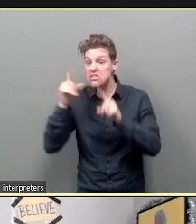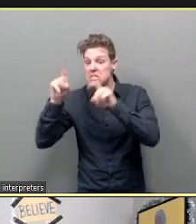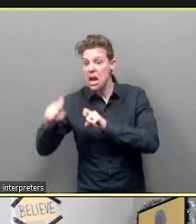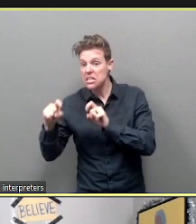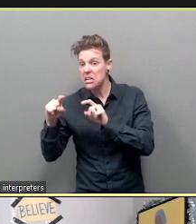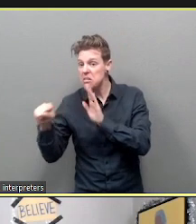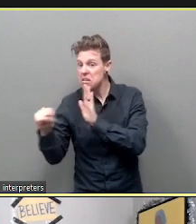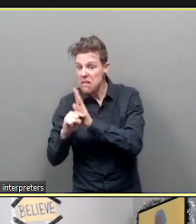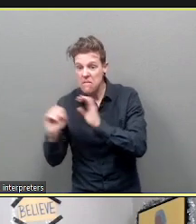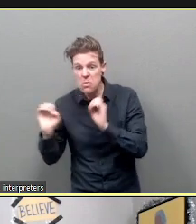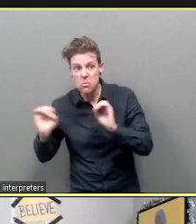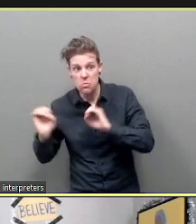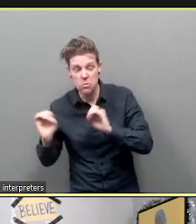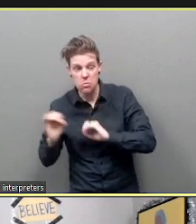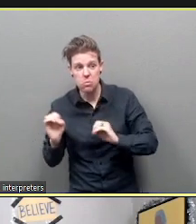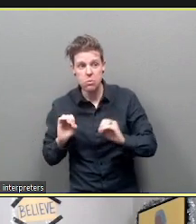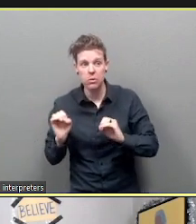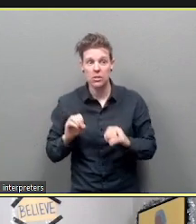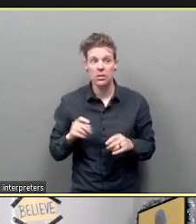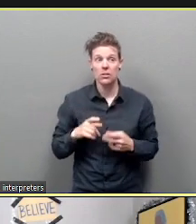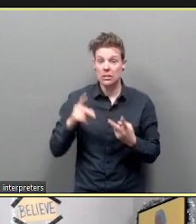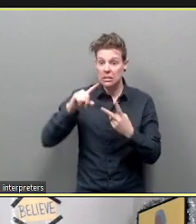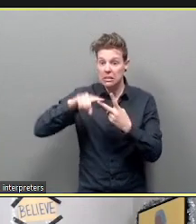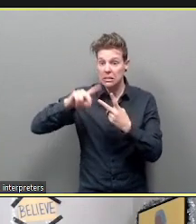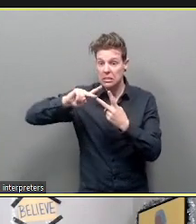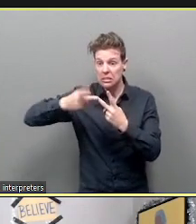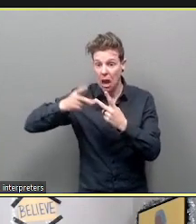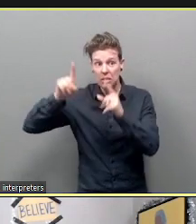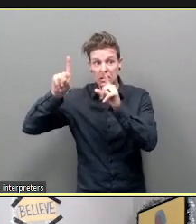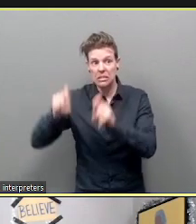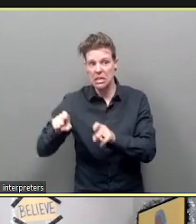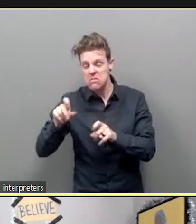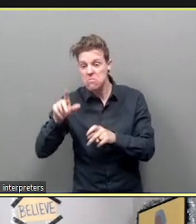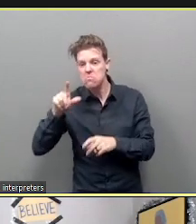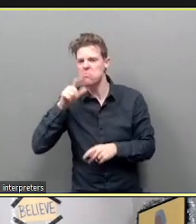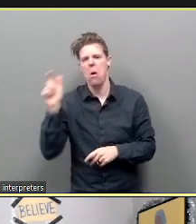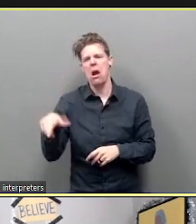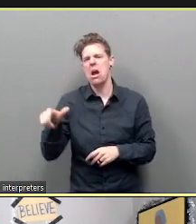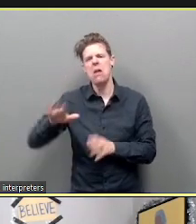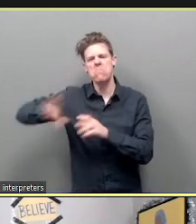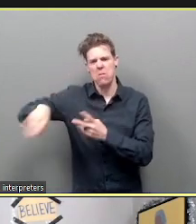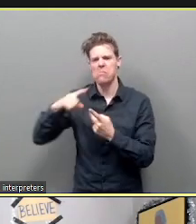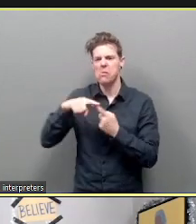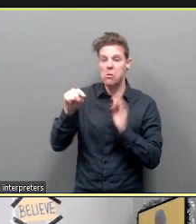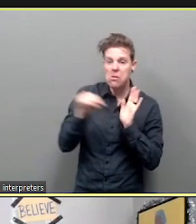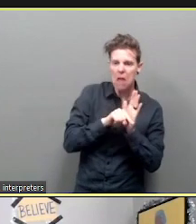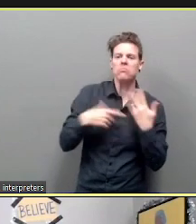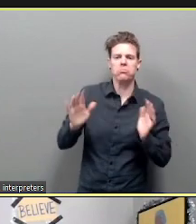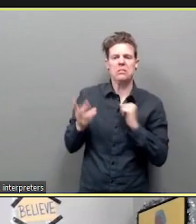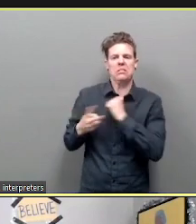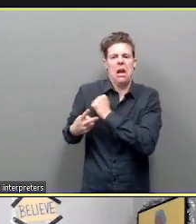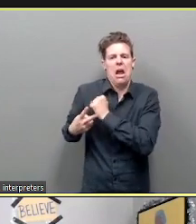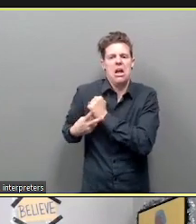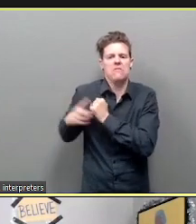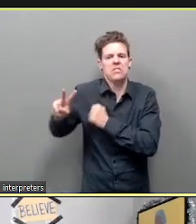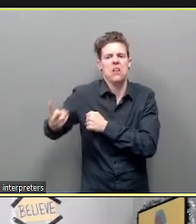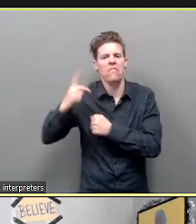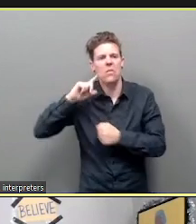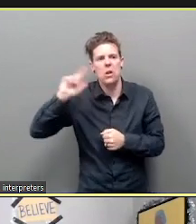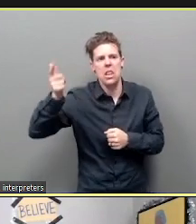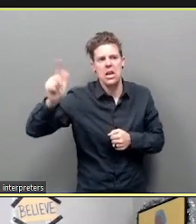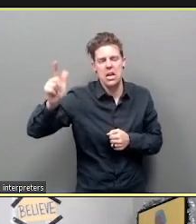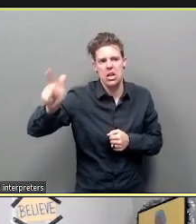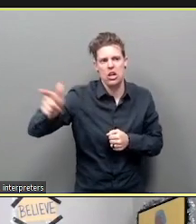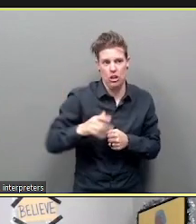again, then no other test is needed at that time. Once again, it is frustrating if you can't get a test and you